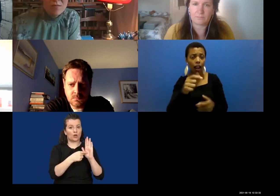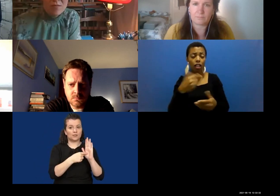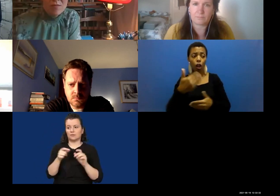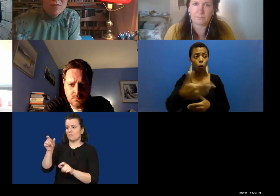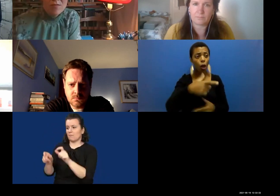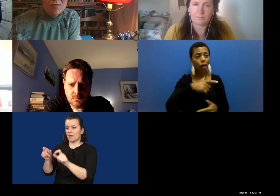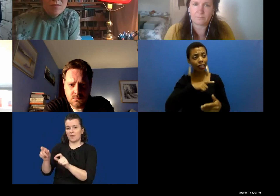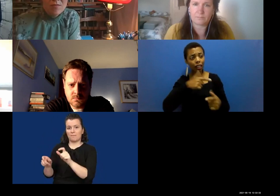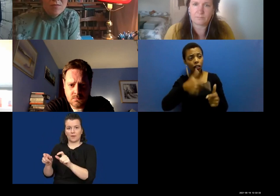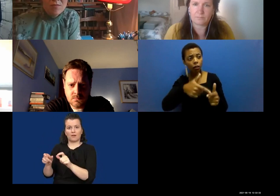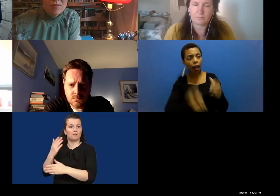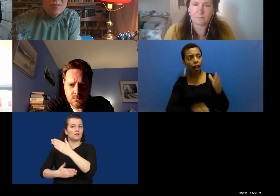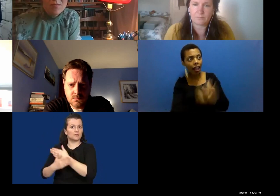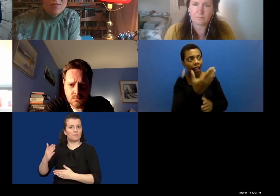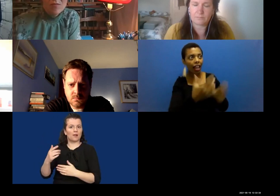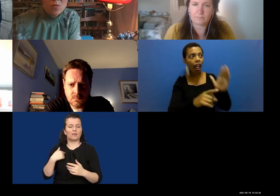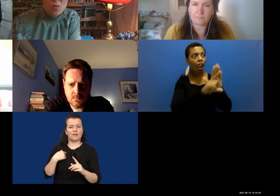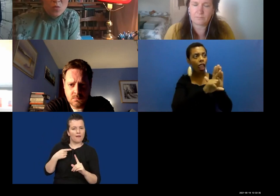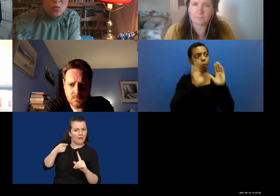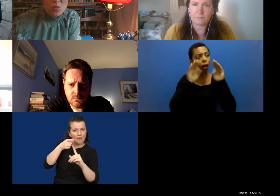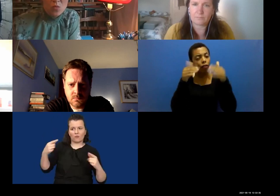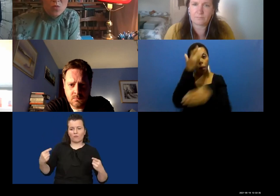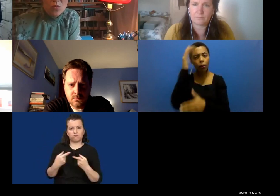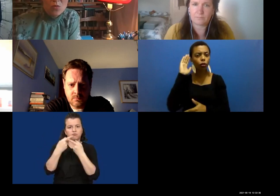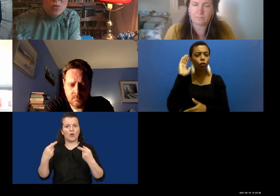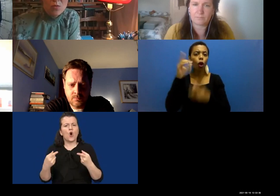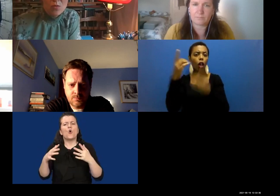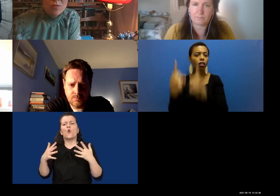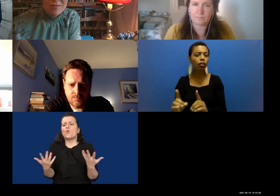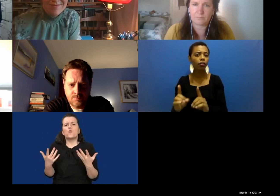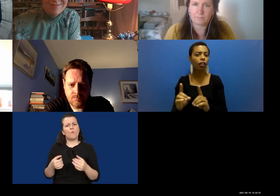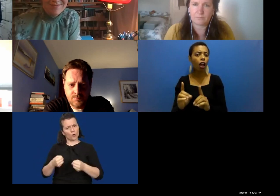citizens with disabilities? Who has the final say?